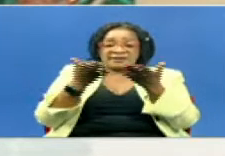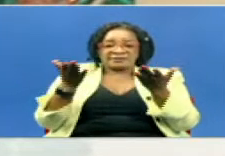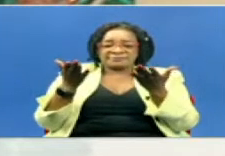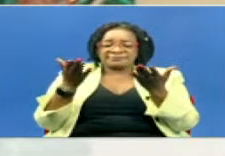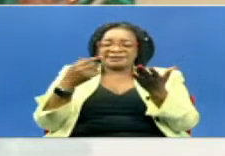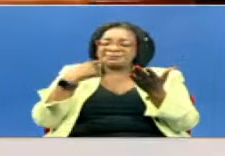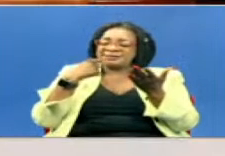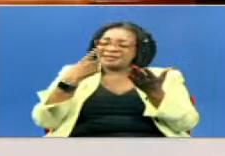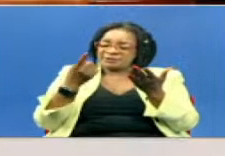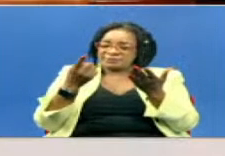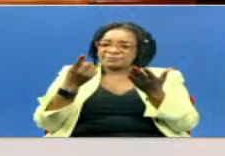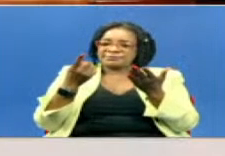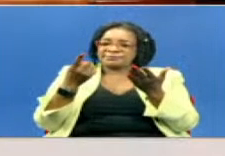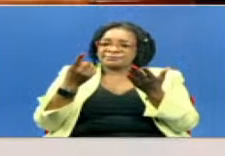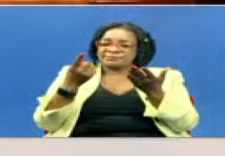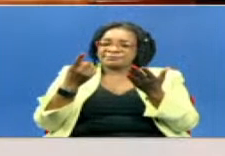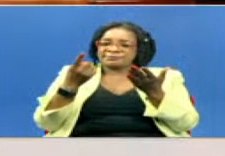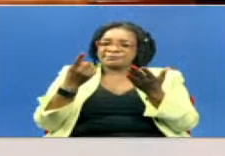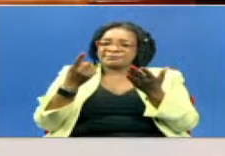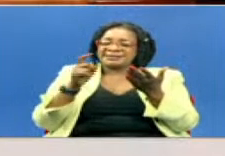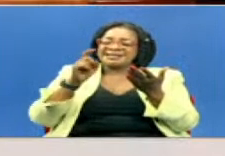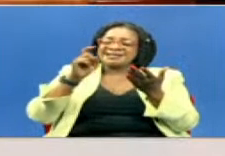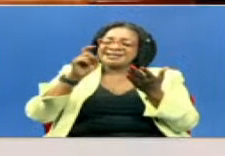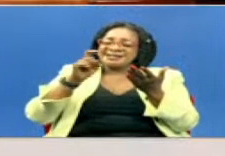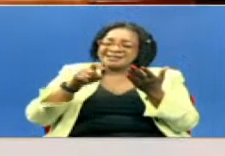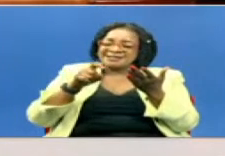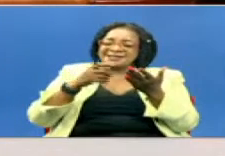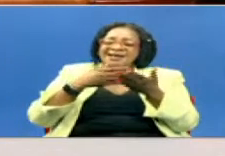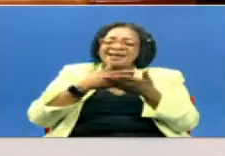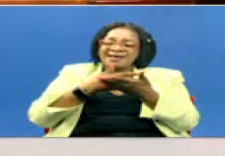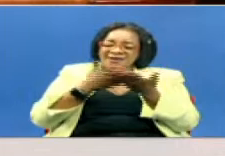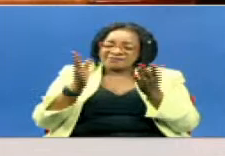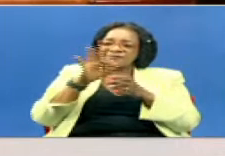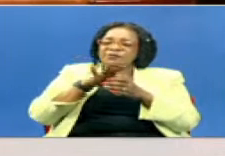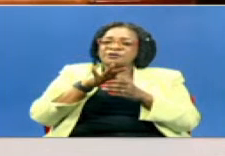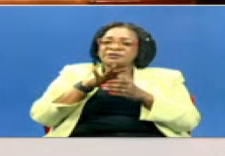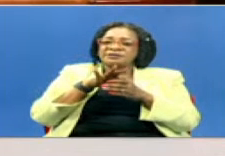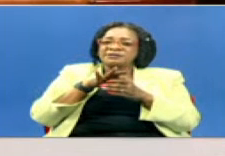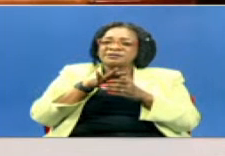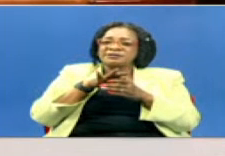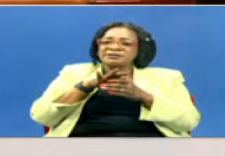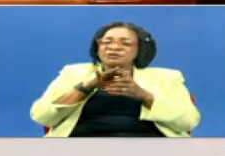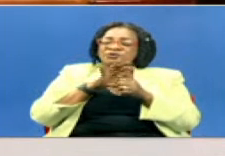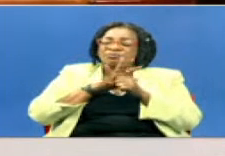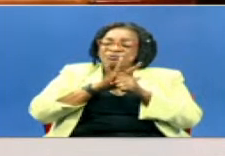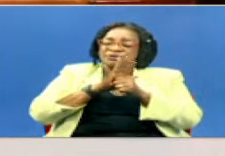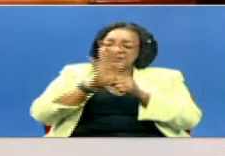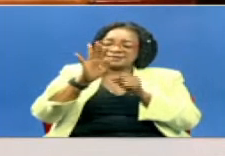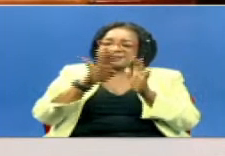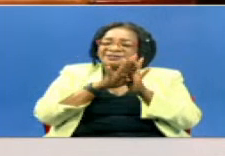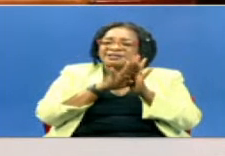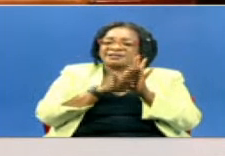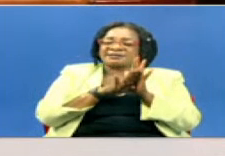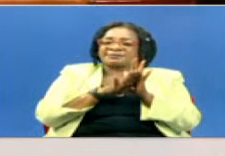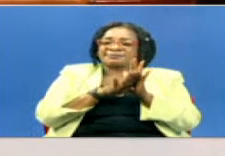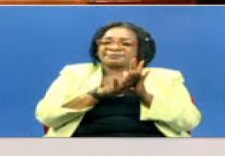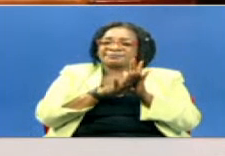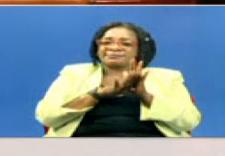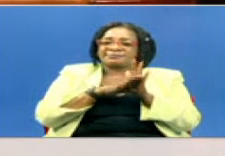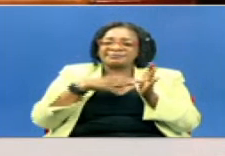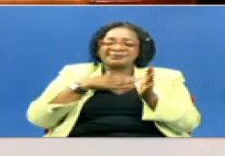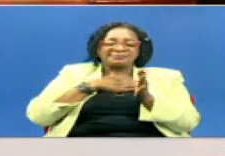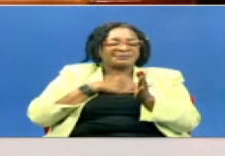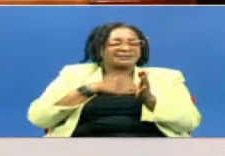you, he needs every vote to push through his agenda. And please let's run away